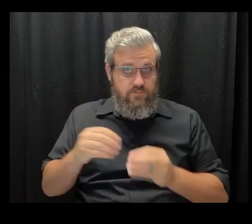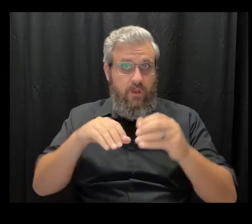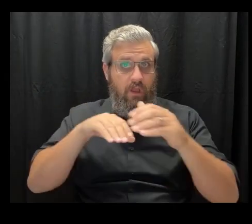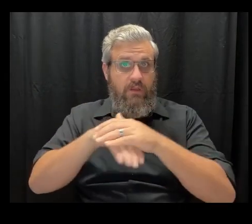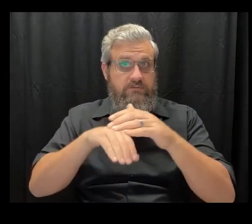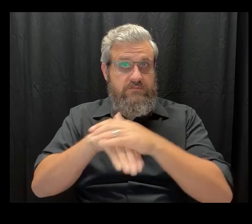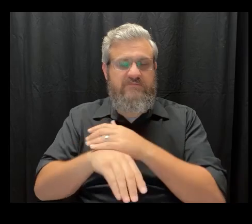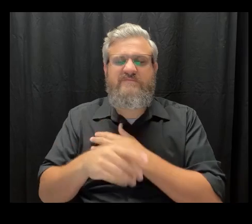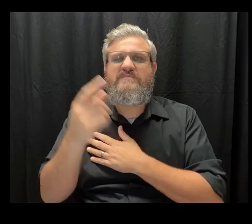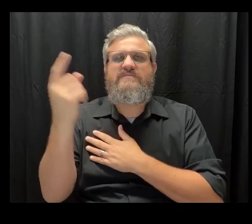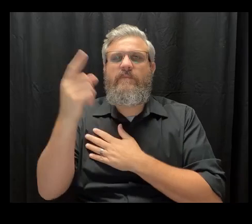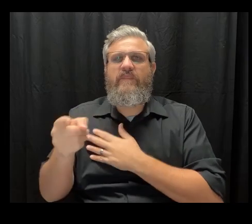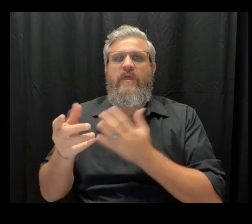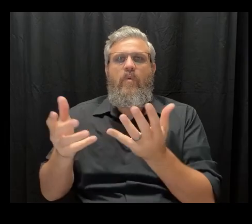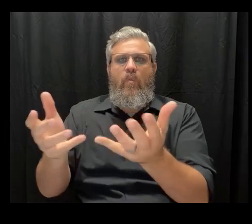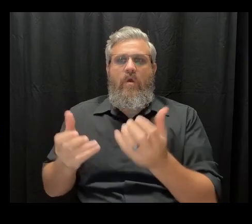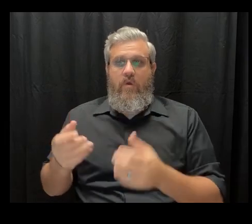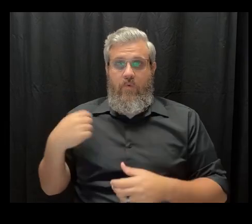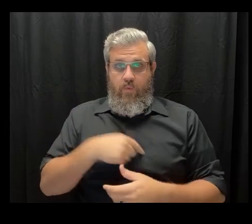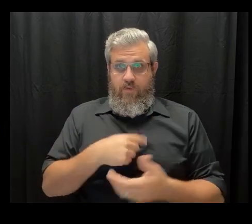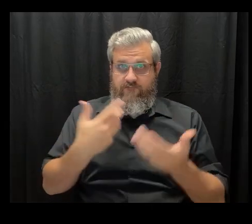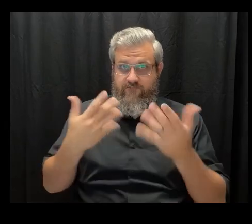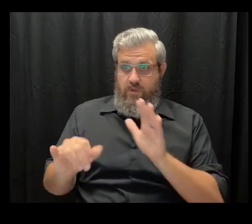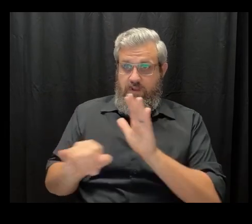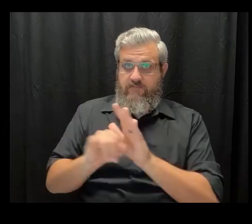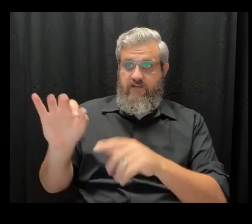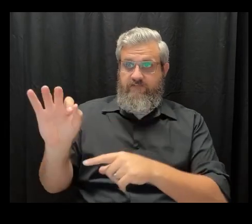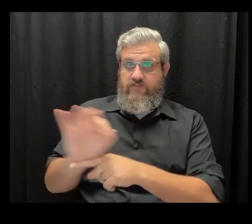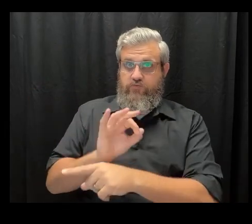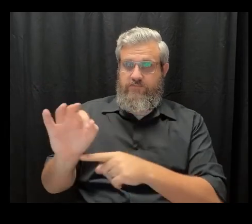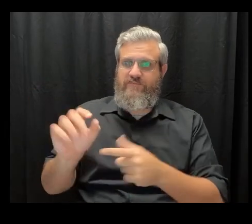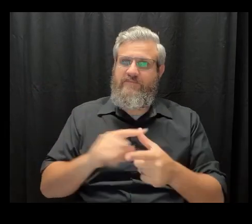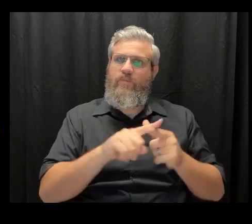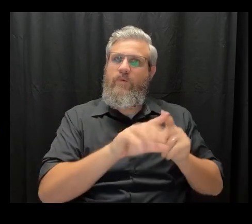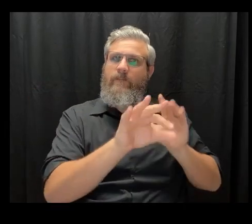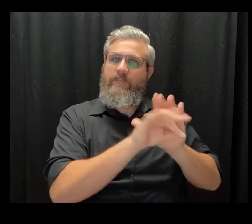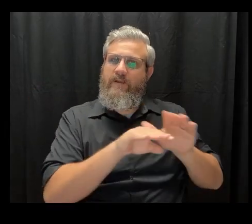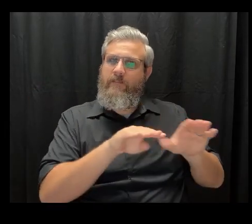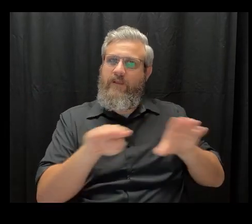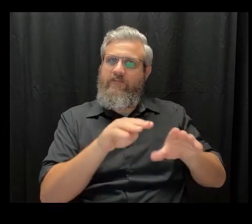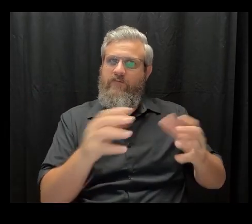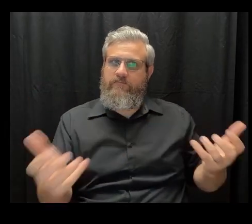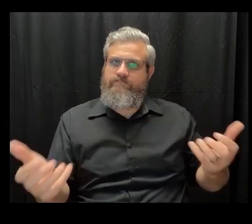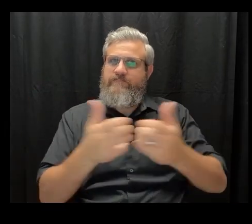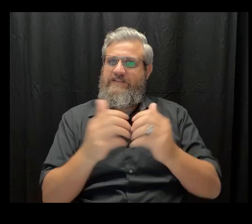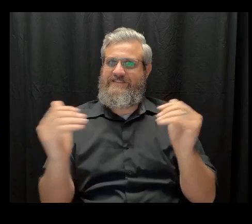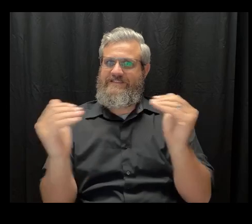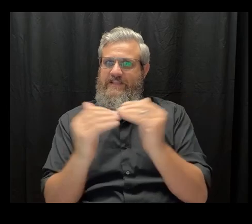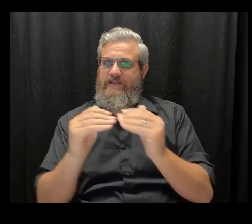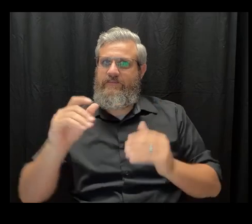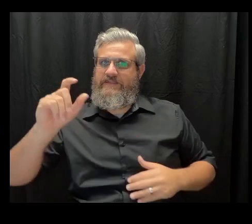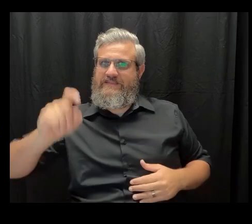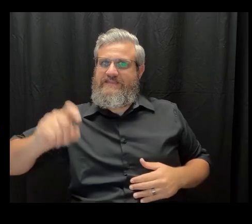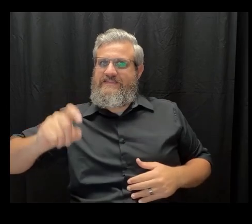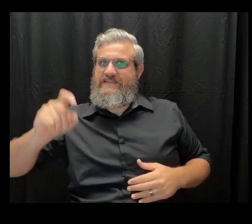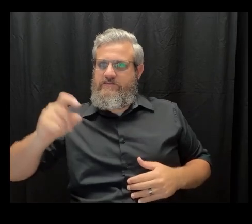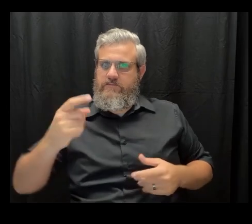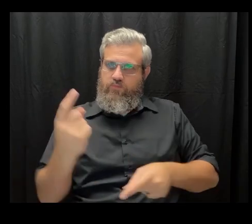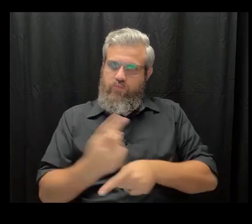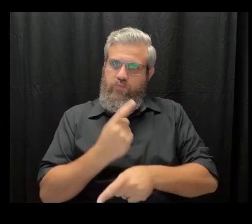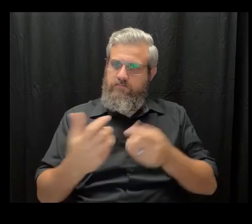we choose a behavior that meets the same need, is appropriate for the student's age and abilities, and is both